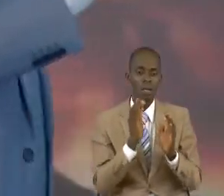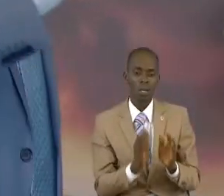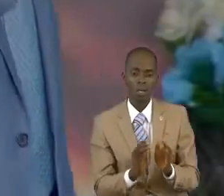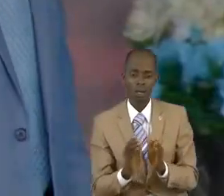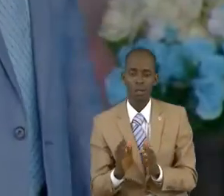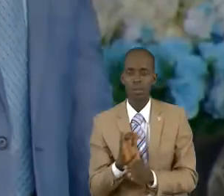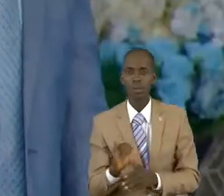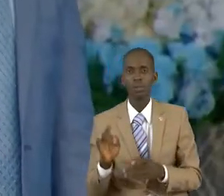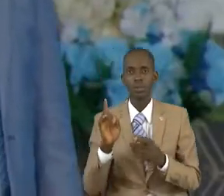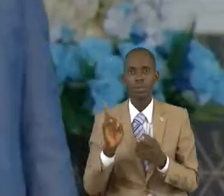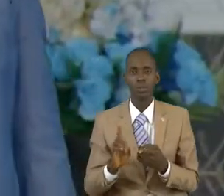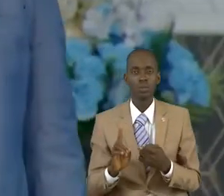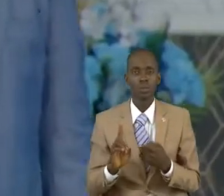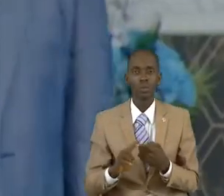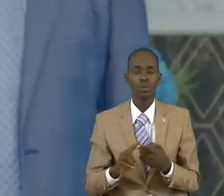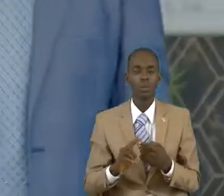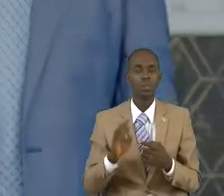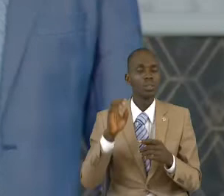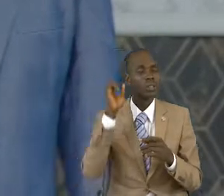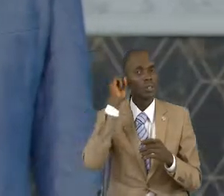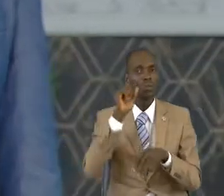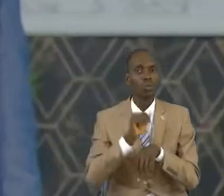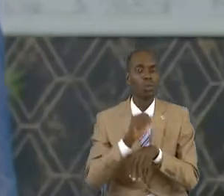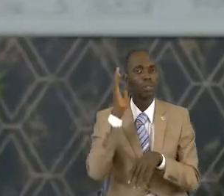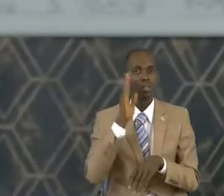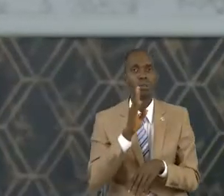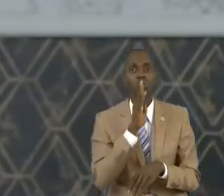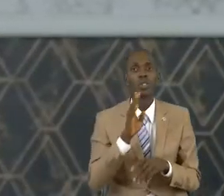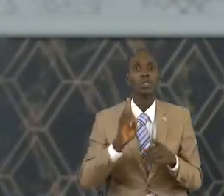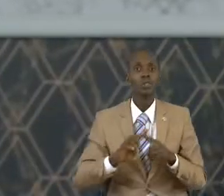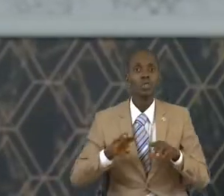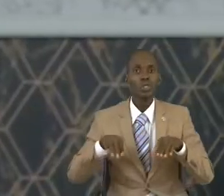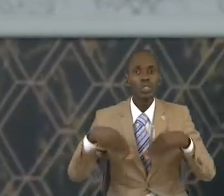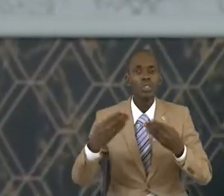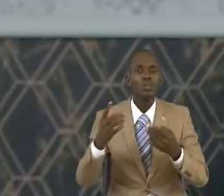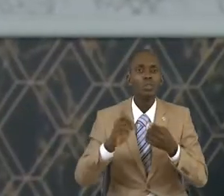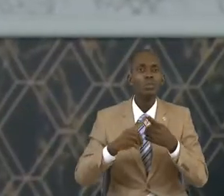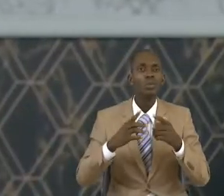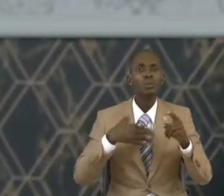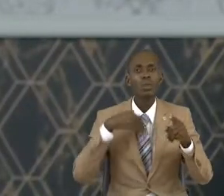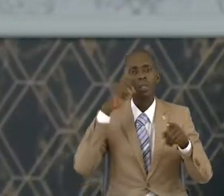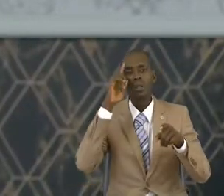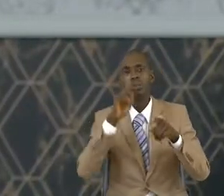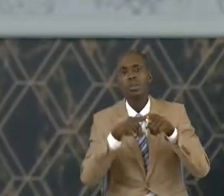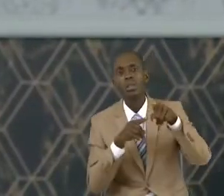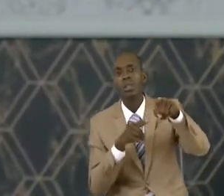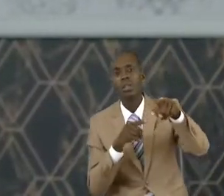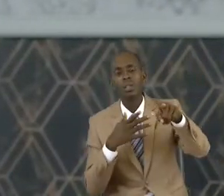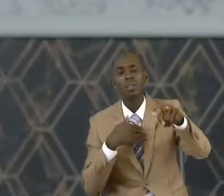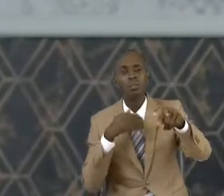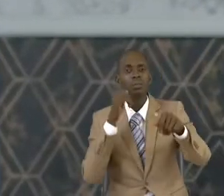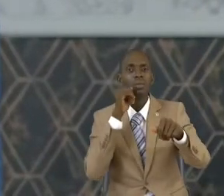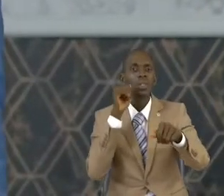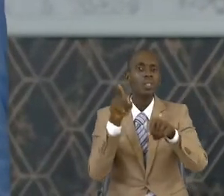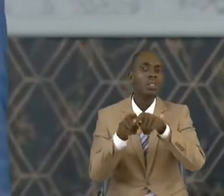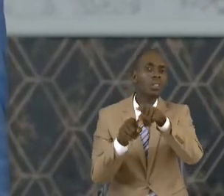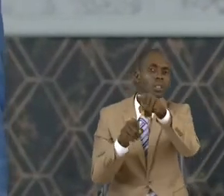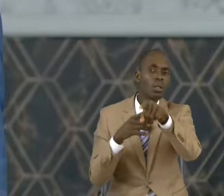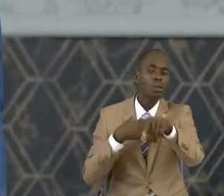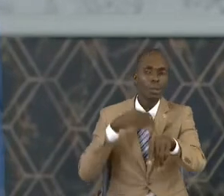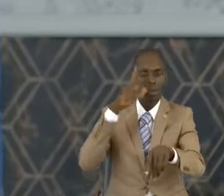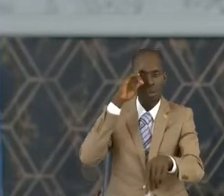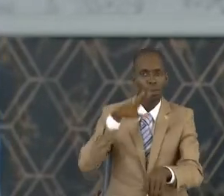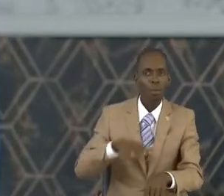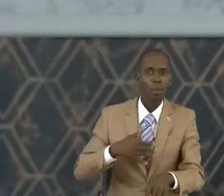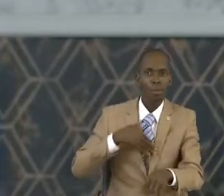as his work shall be. To give to my brother, my sister, my boy, my